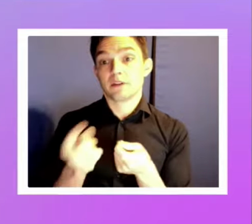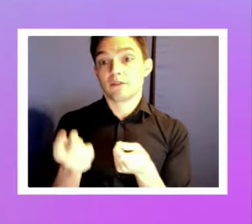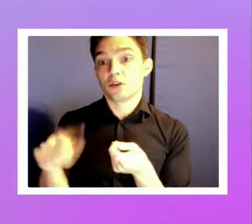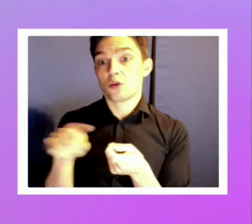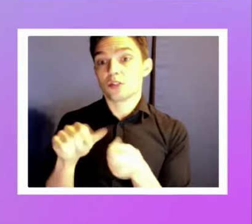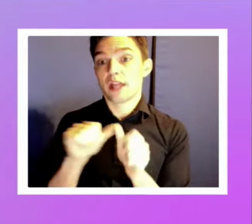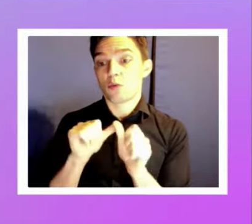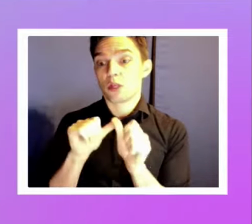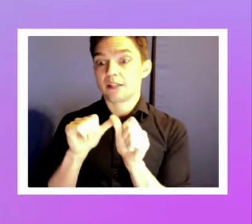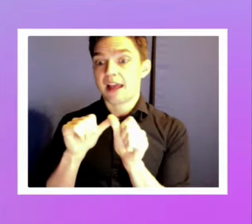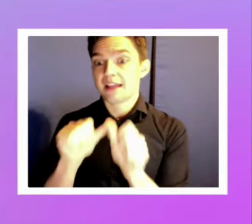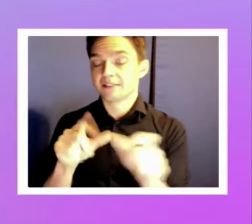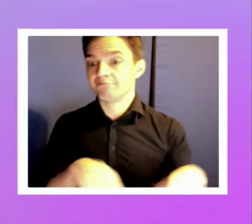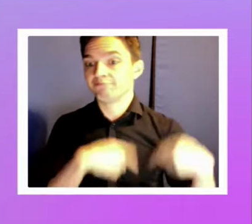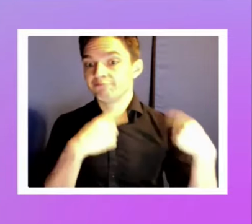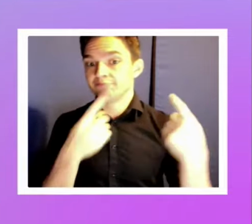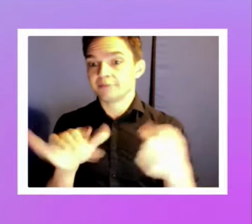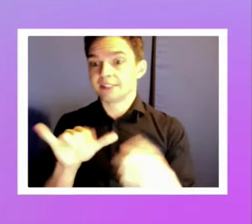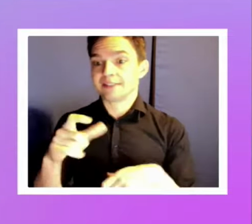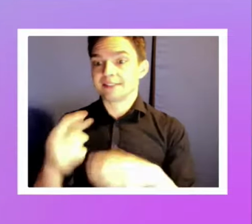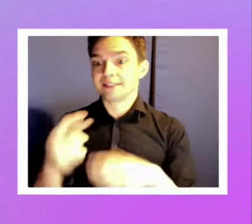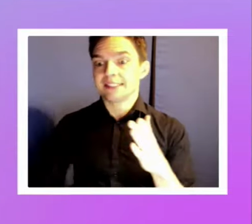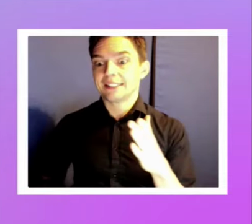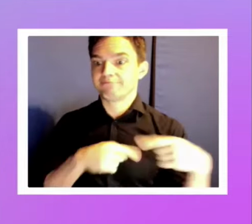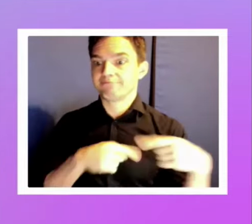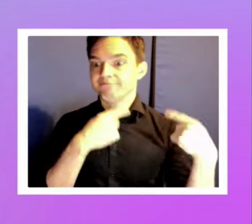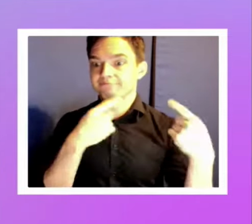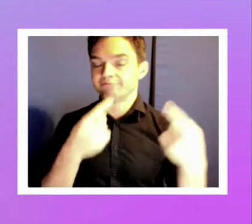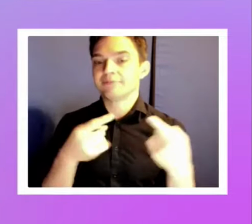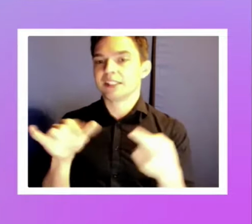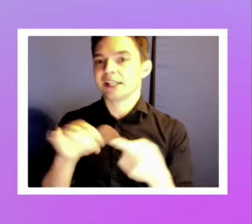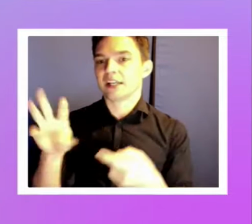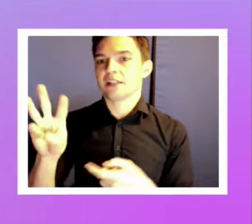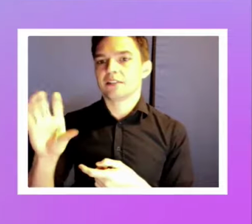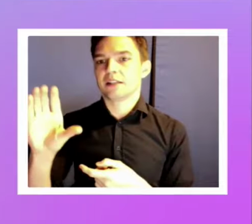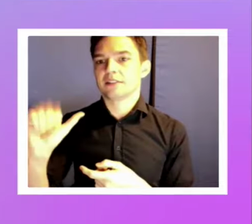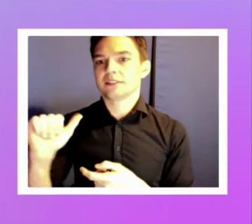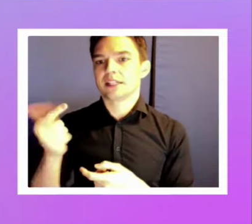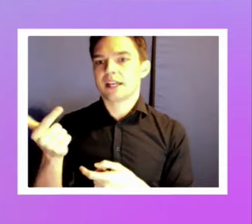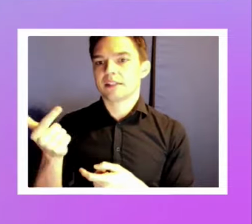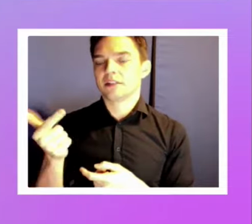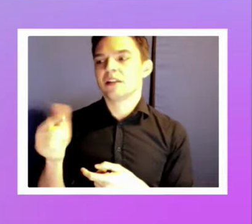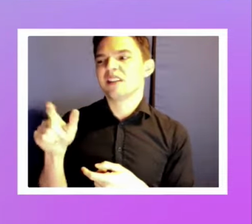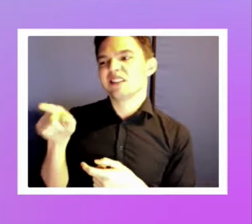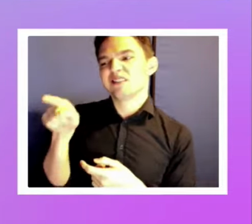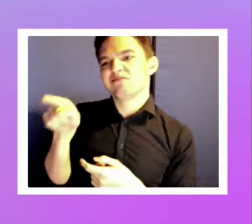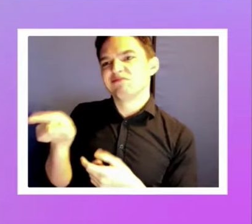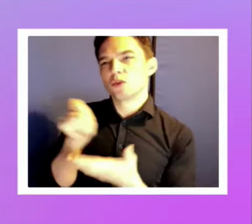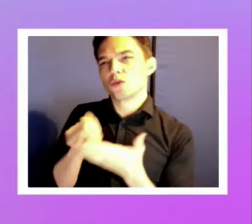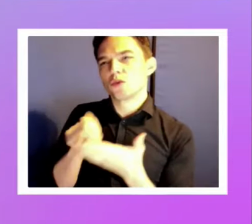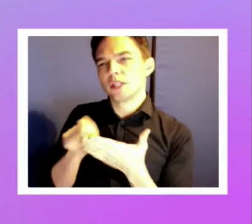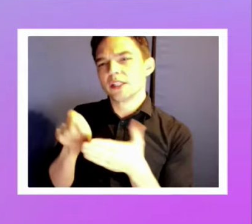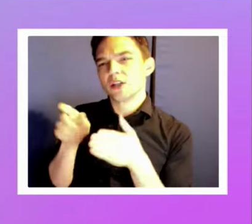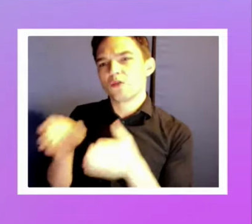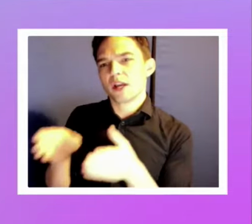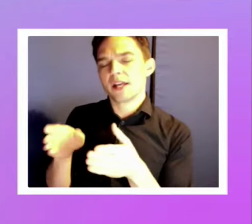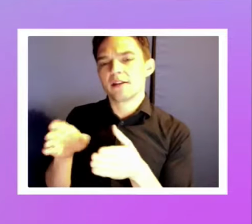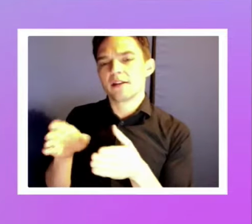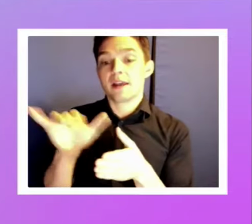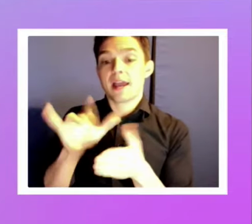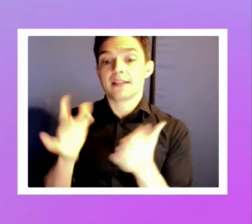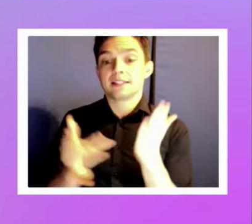of time like WCAG does. So WCAG was written in a way that as